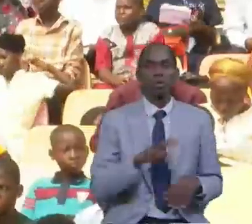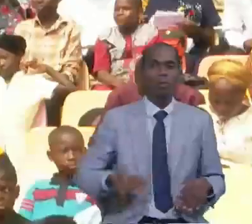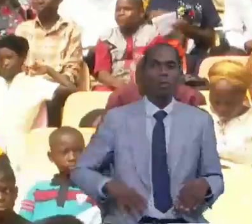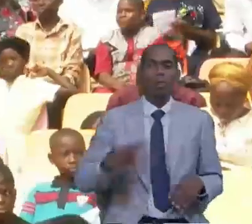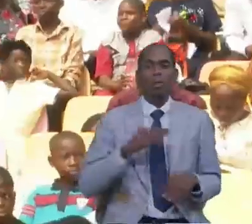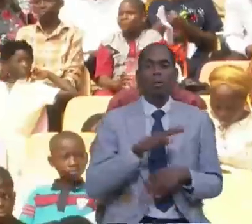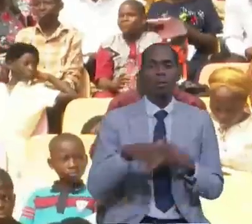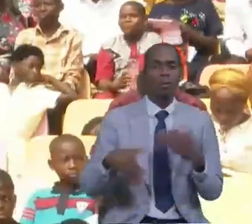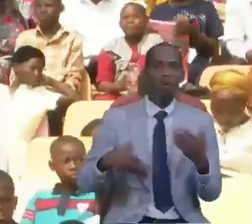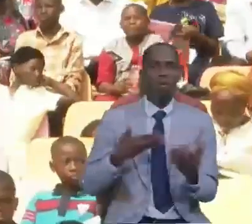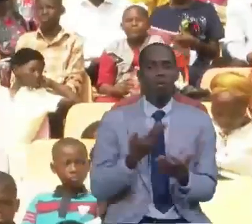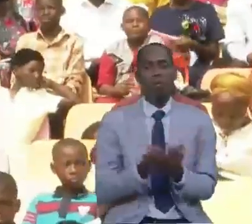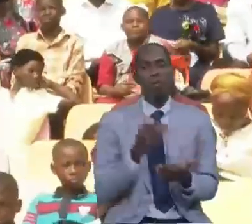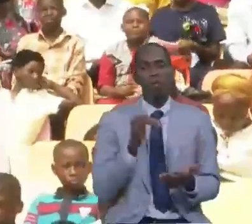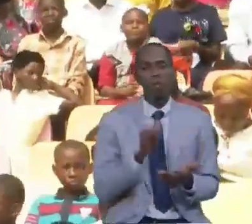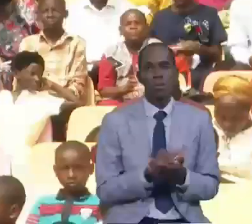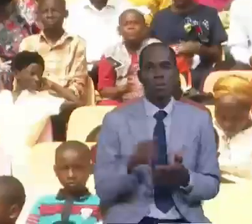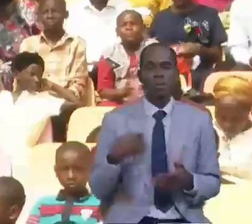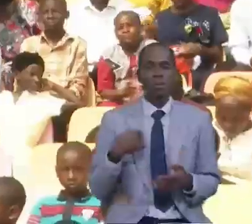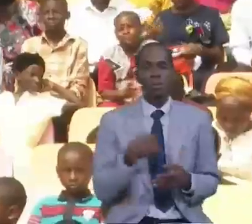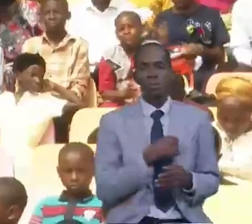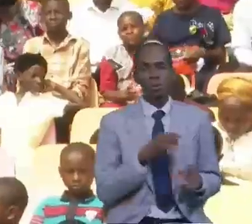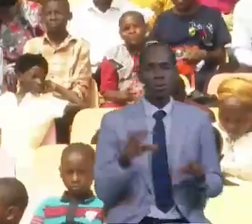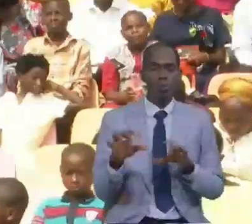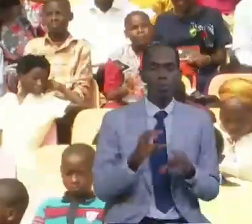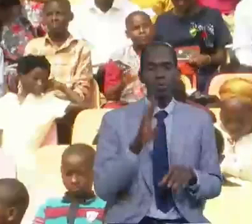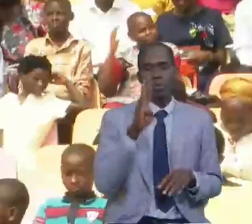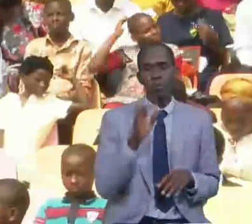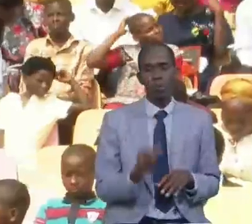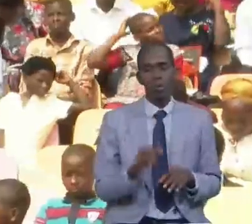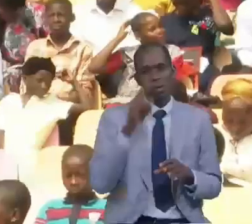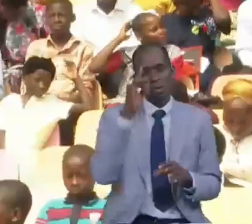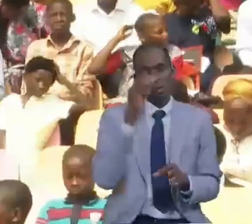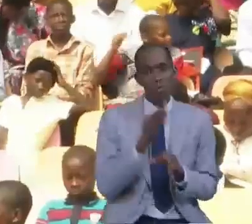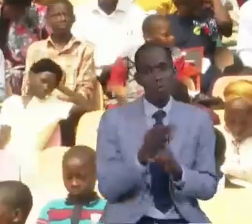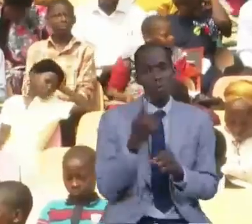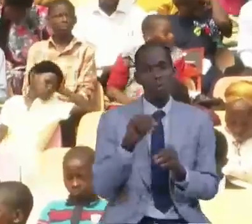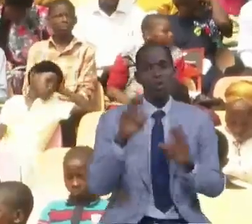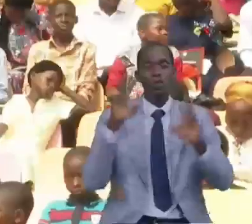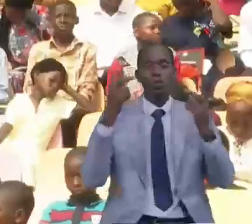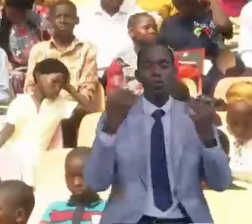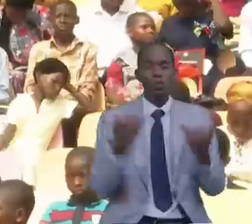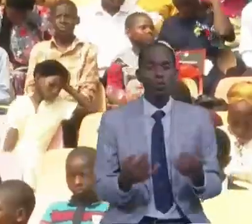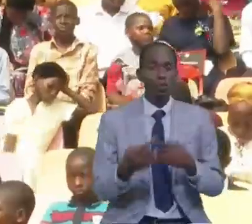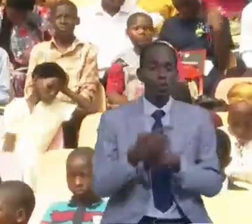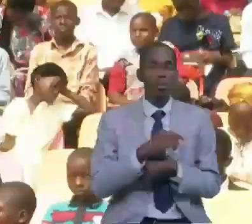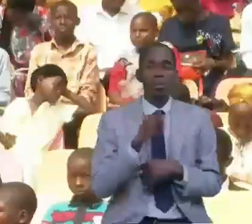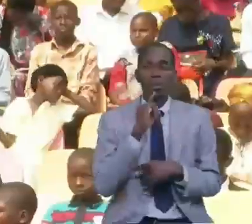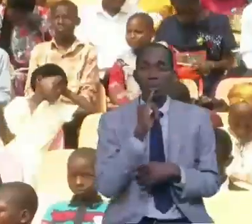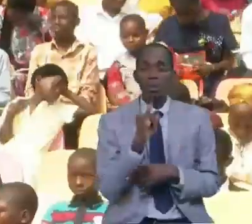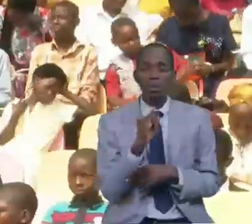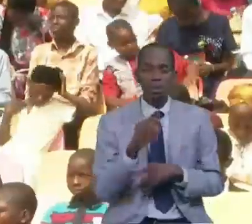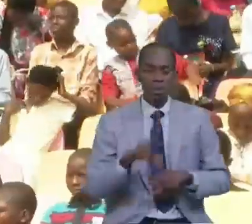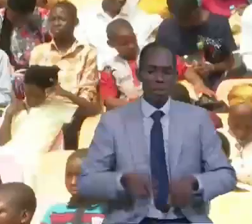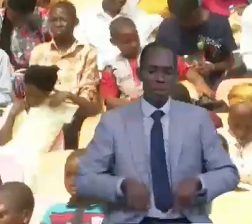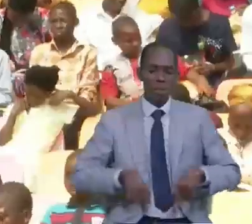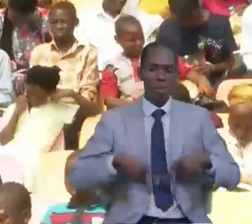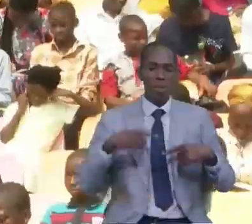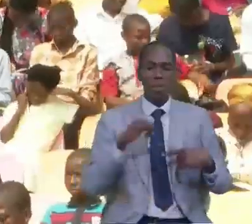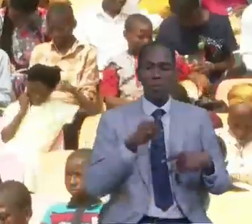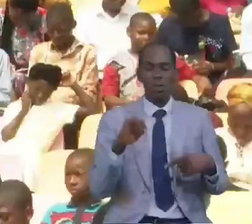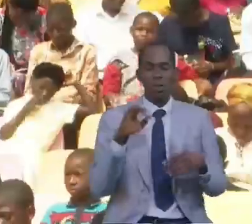living in the fullness of Christ by faith. Galatians chapter